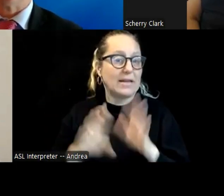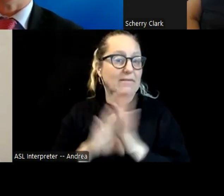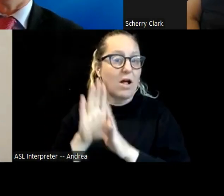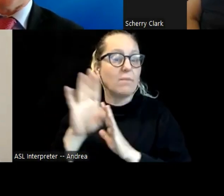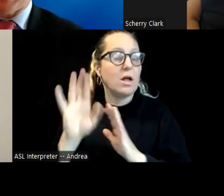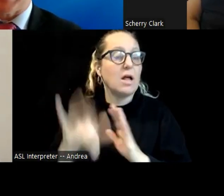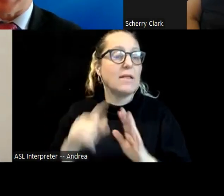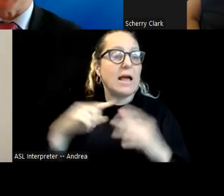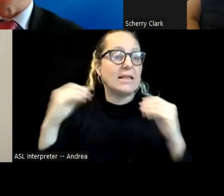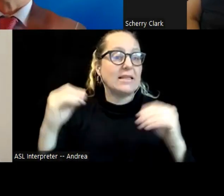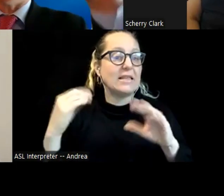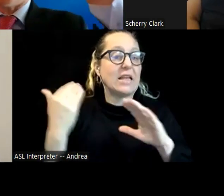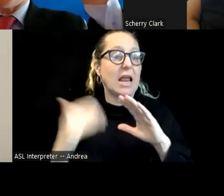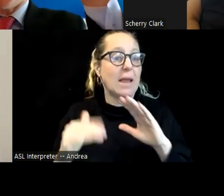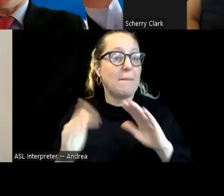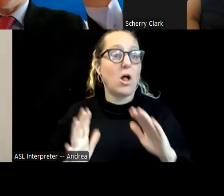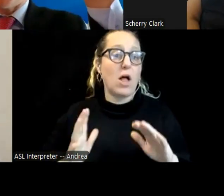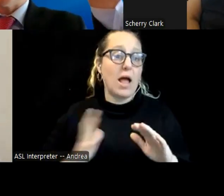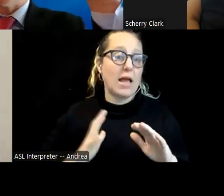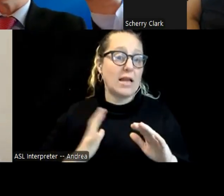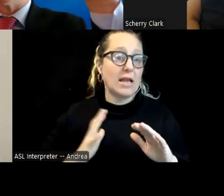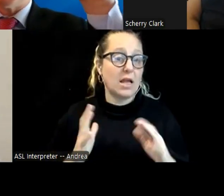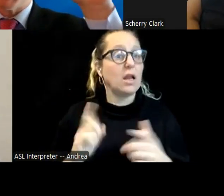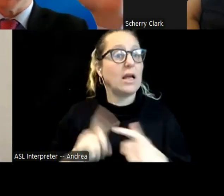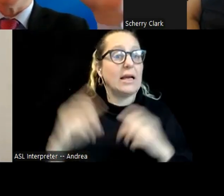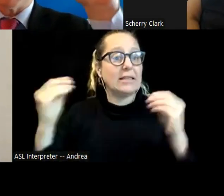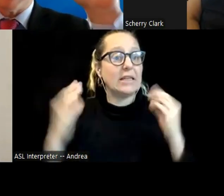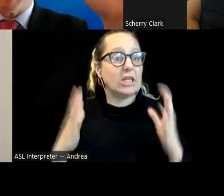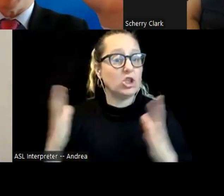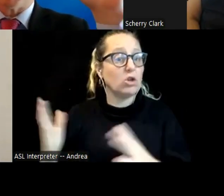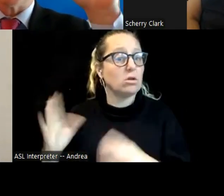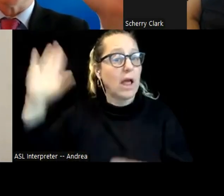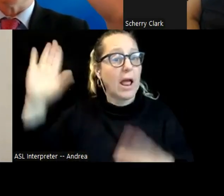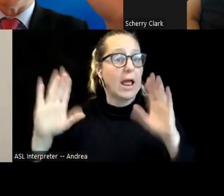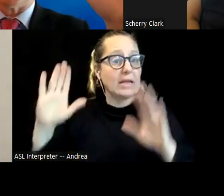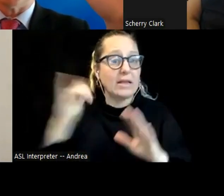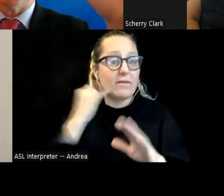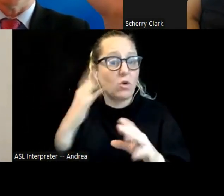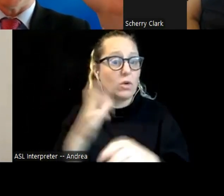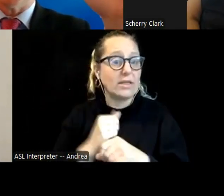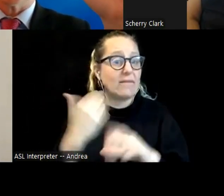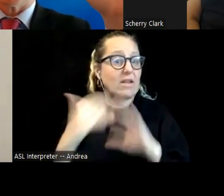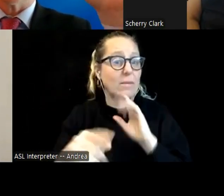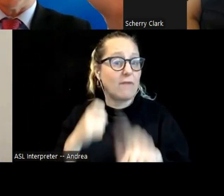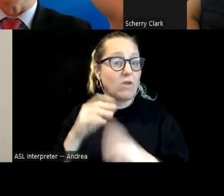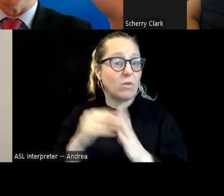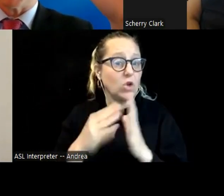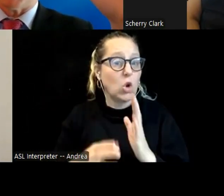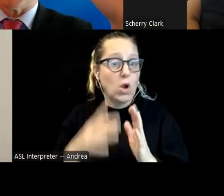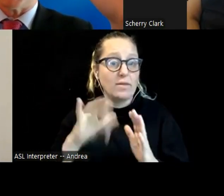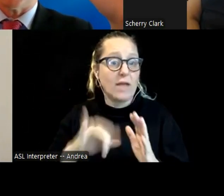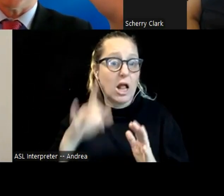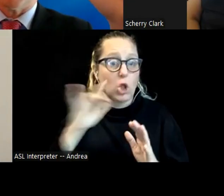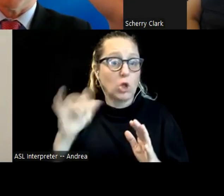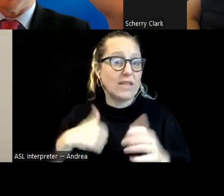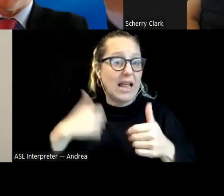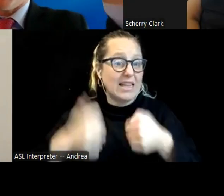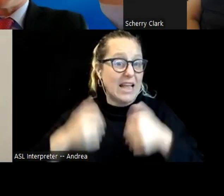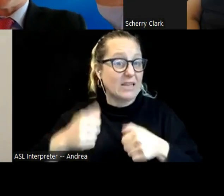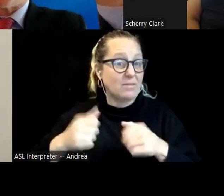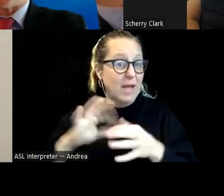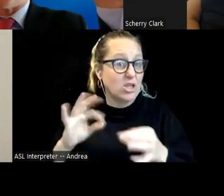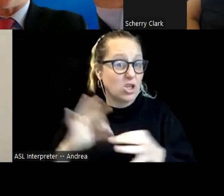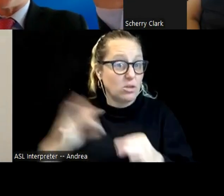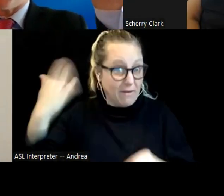teaches email etiquette. Teachers, any hands if you've received an email from a student that looks like a text message?